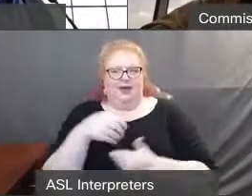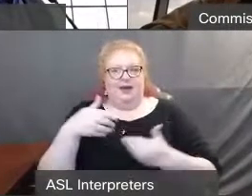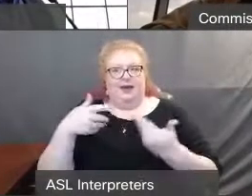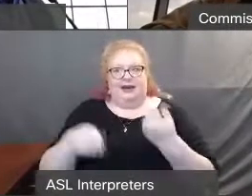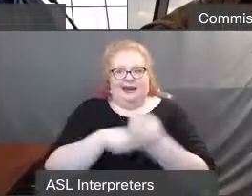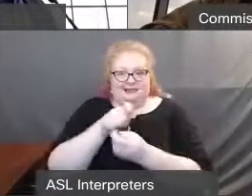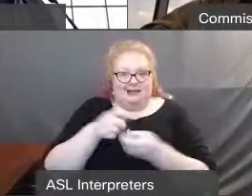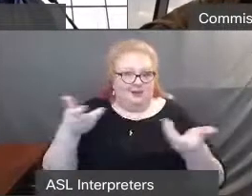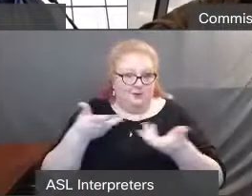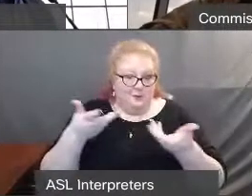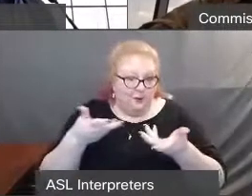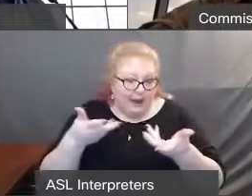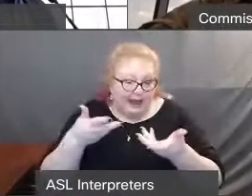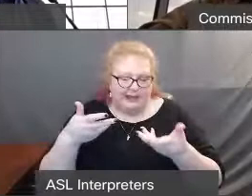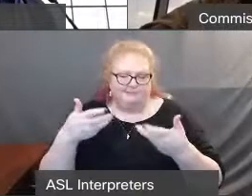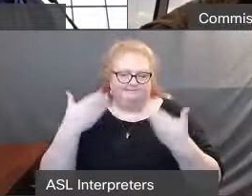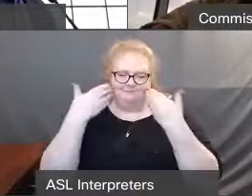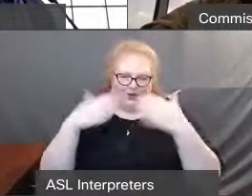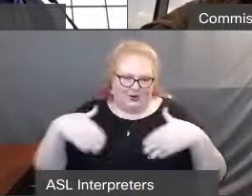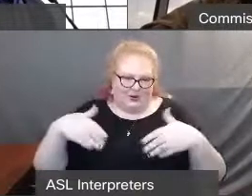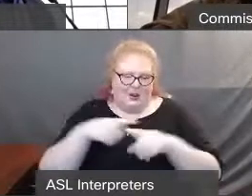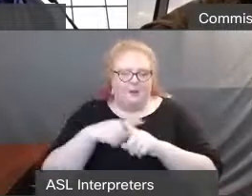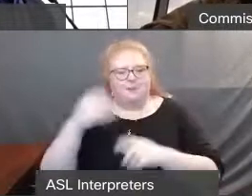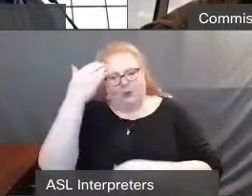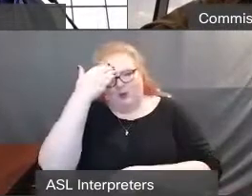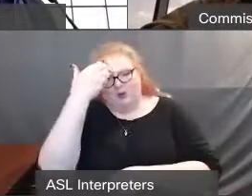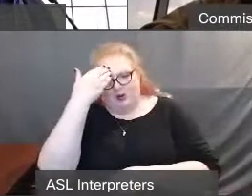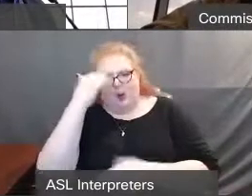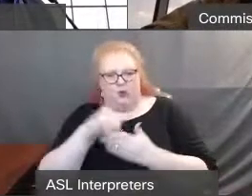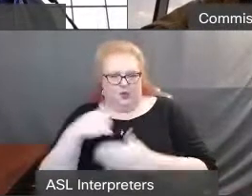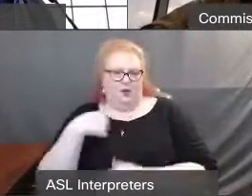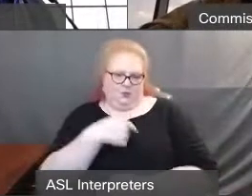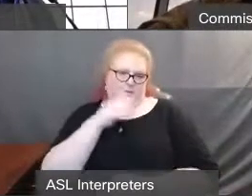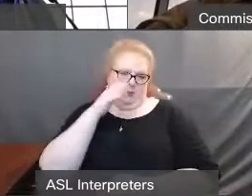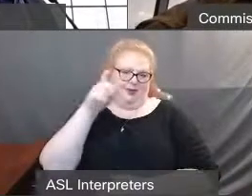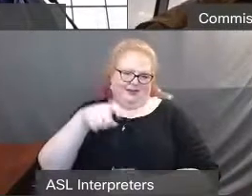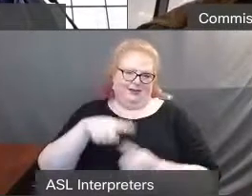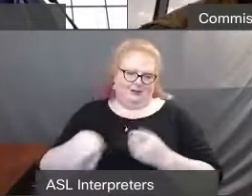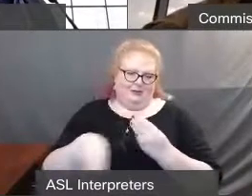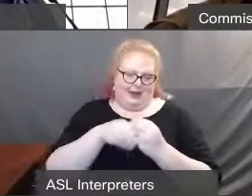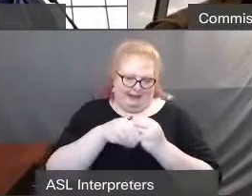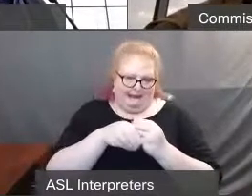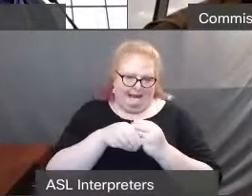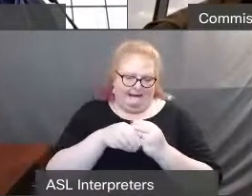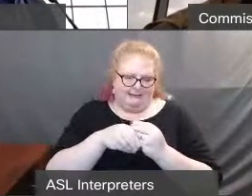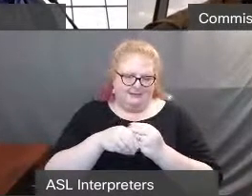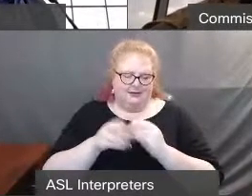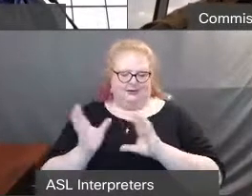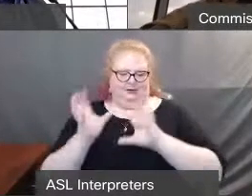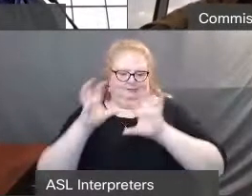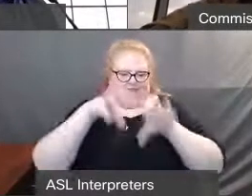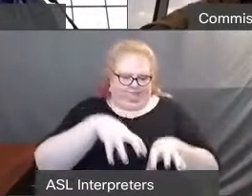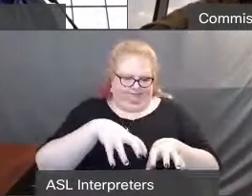but we know that one thing we're going to need to do. We're going to need to add dirt. Add fill